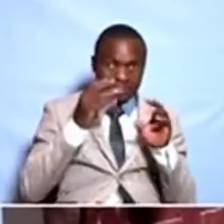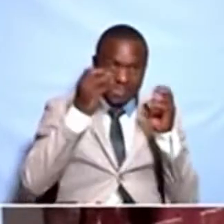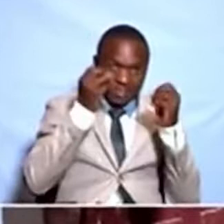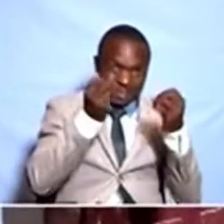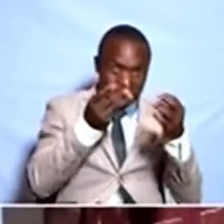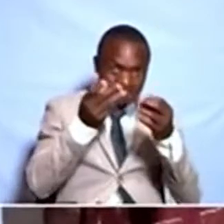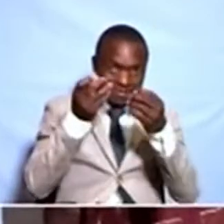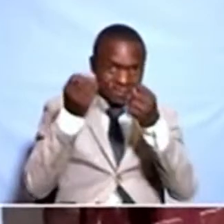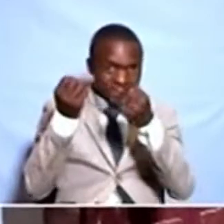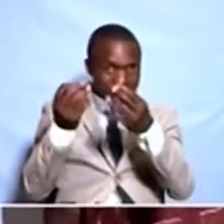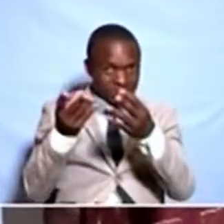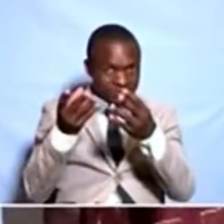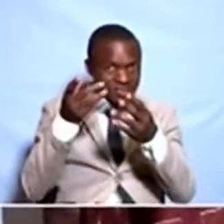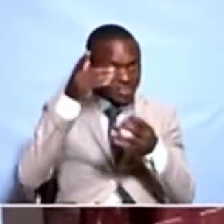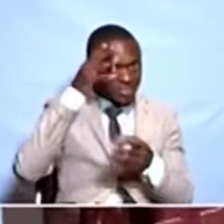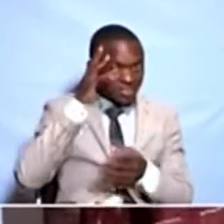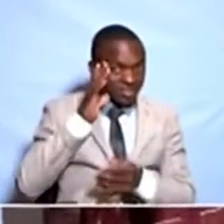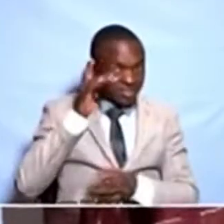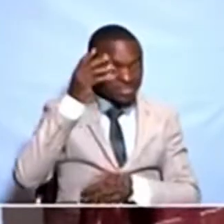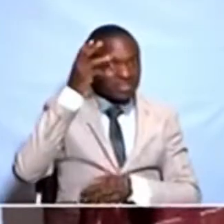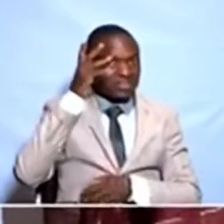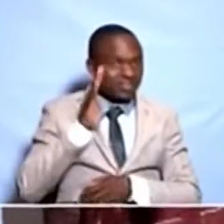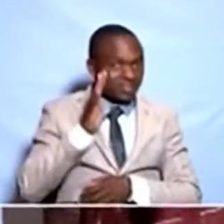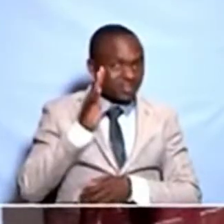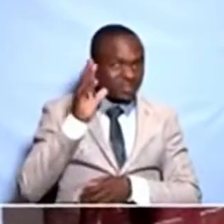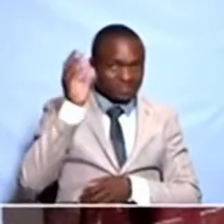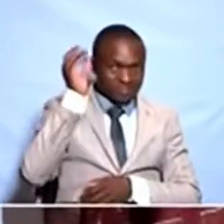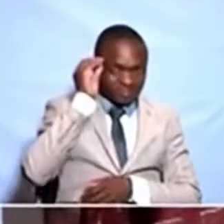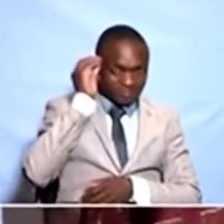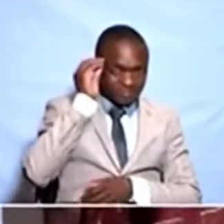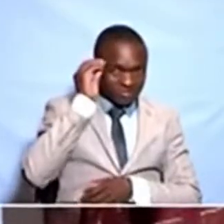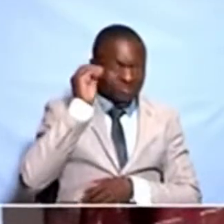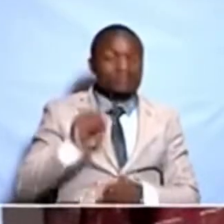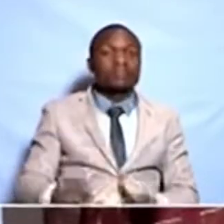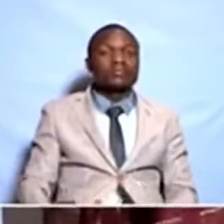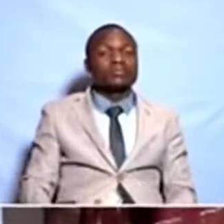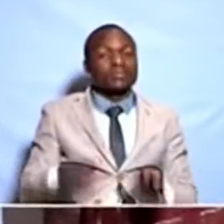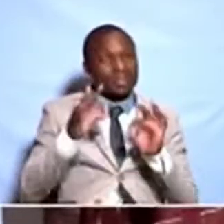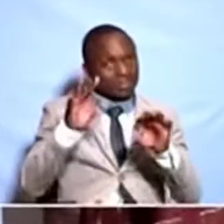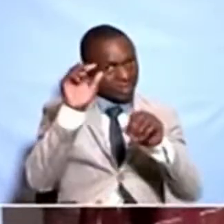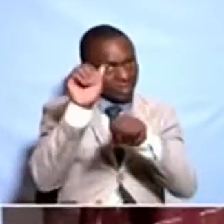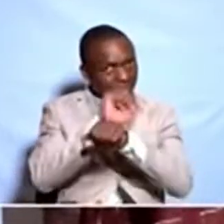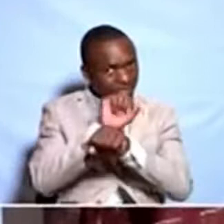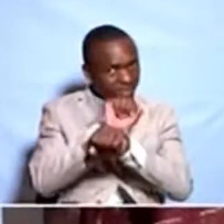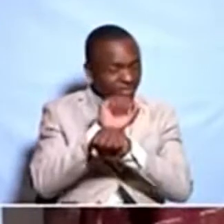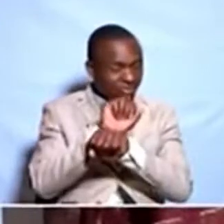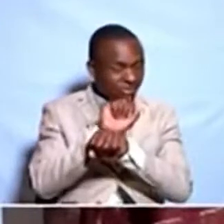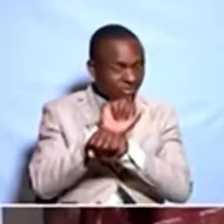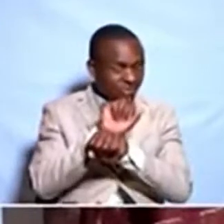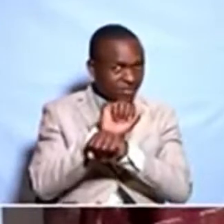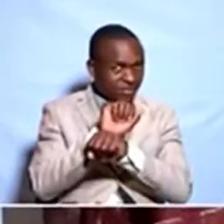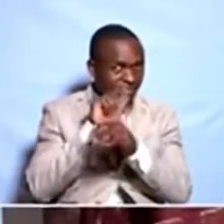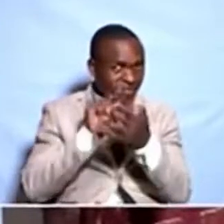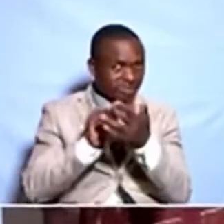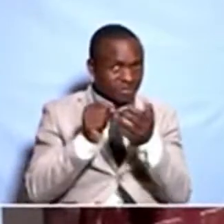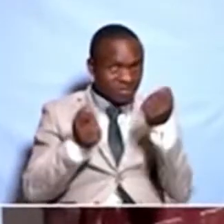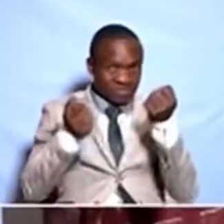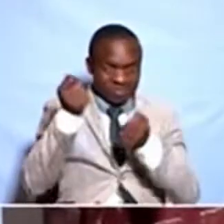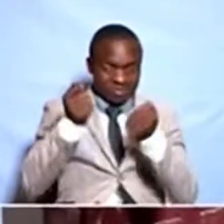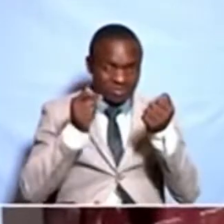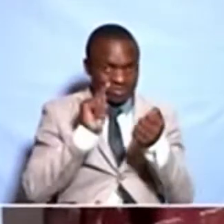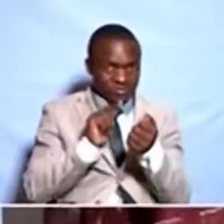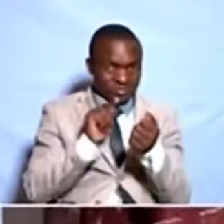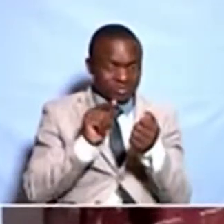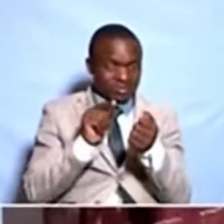multiple multiple color, you know, and when the vehicle is imported, you said the vehicle comes in the country and